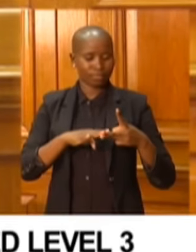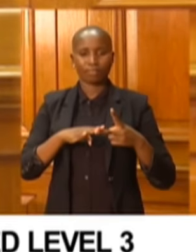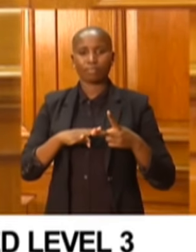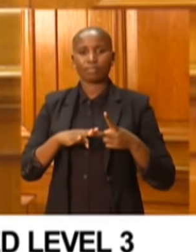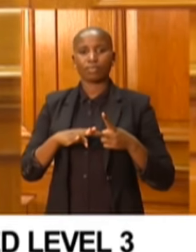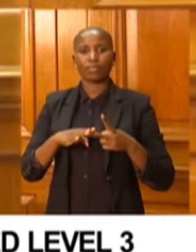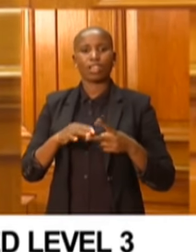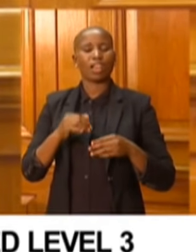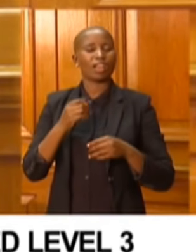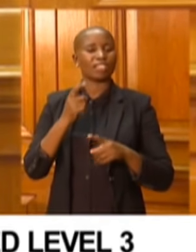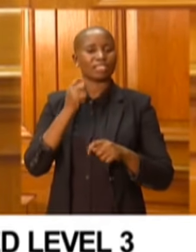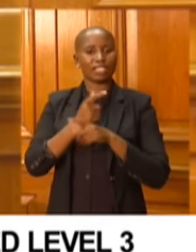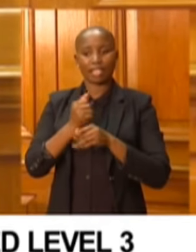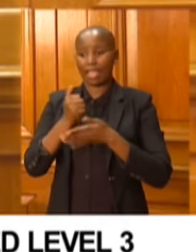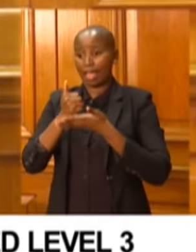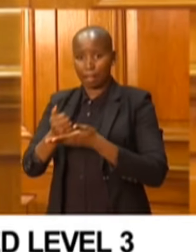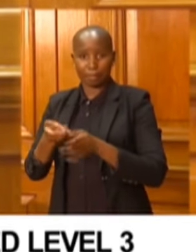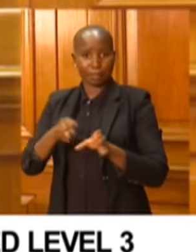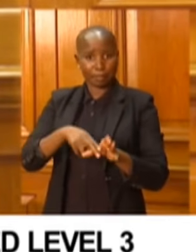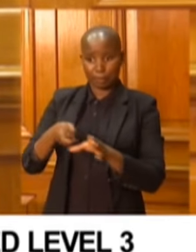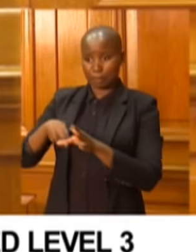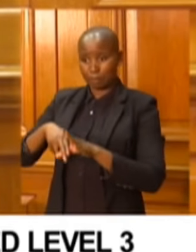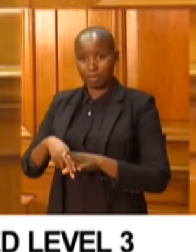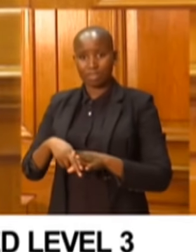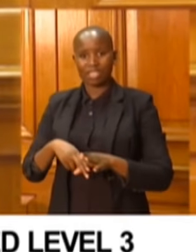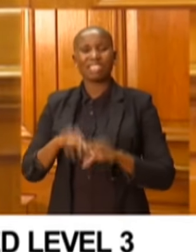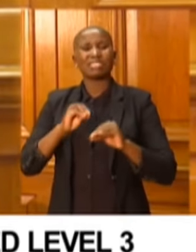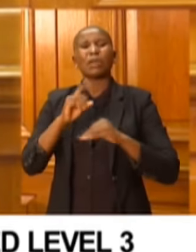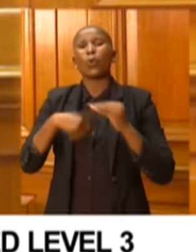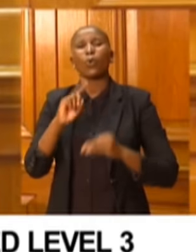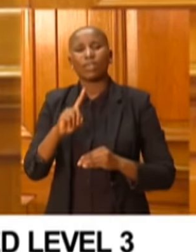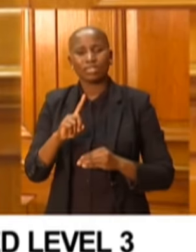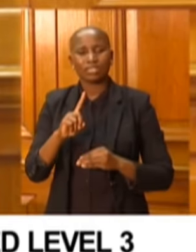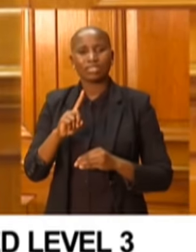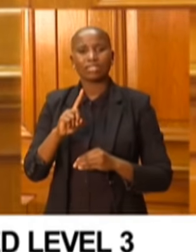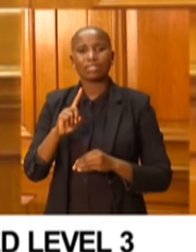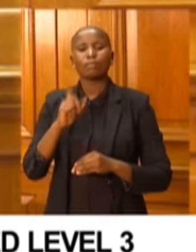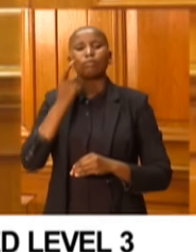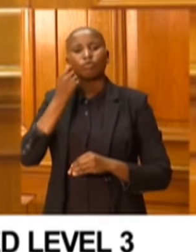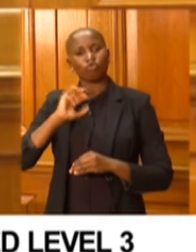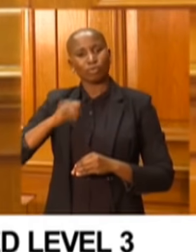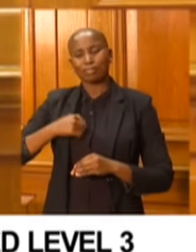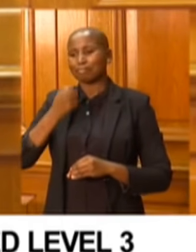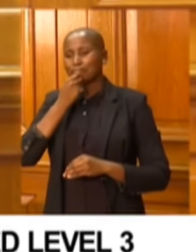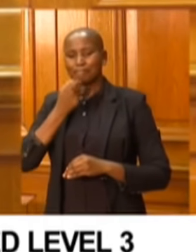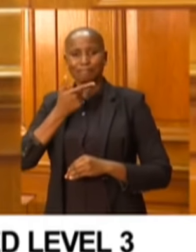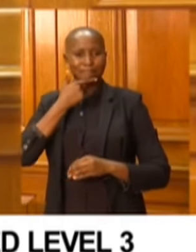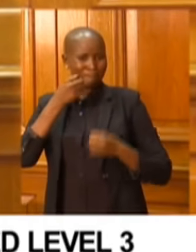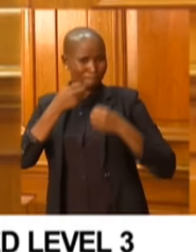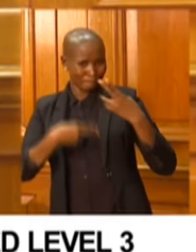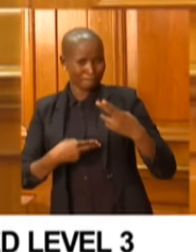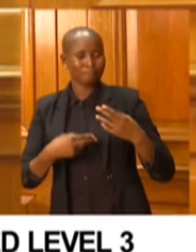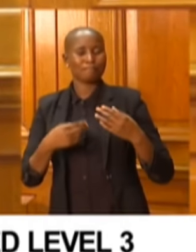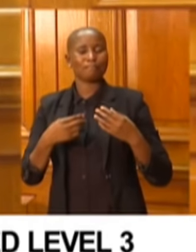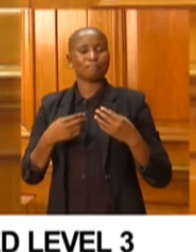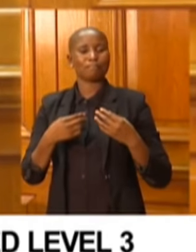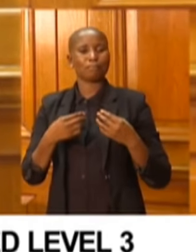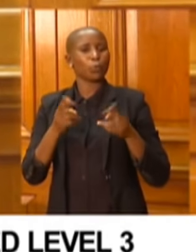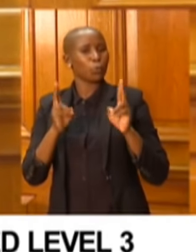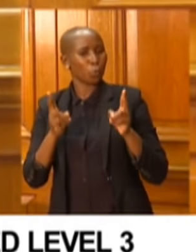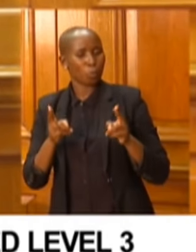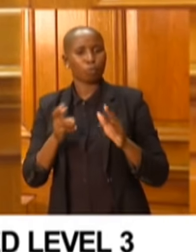on gender awareness, on gender norms, the issue of toxic